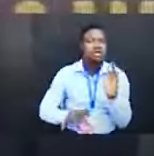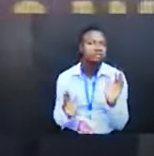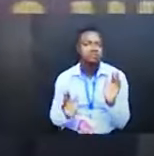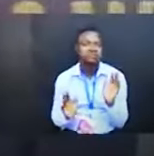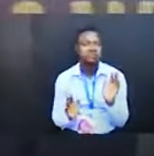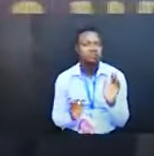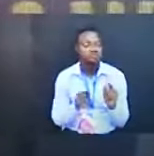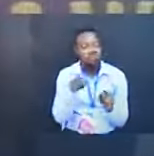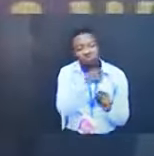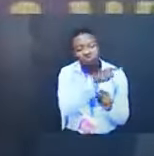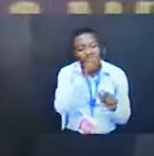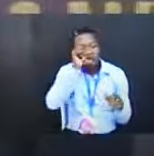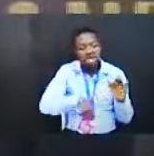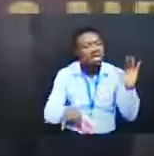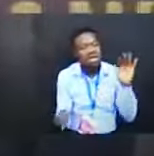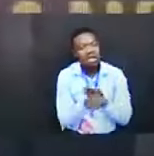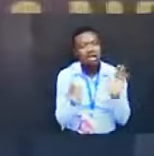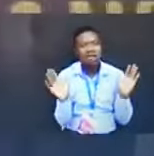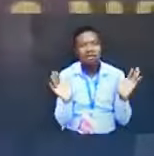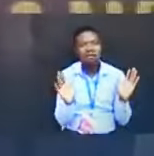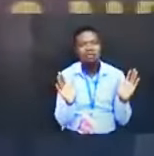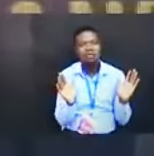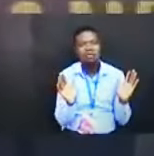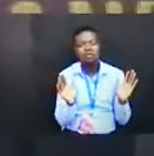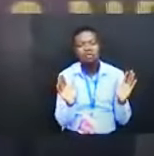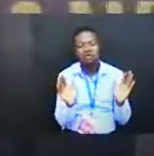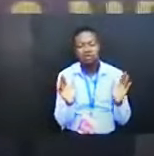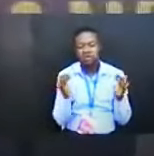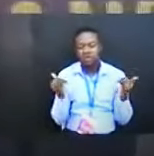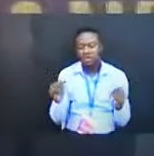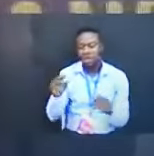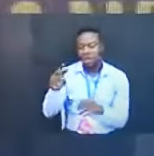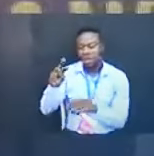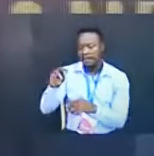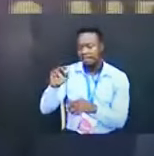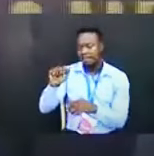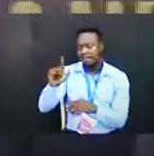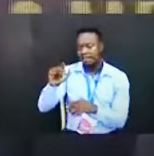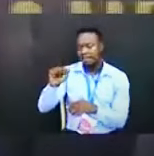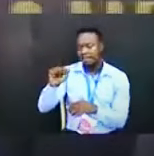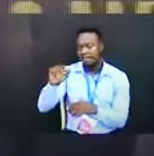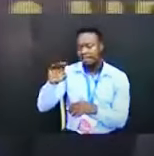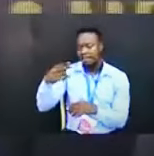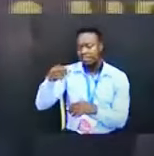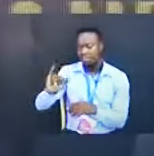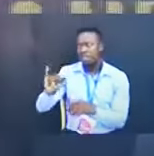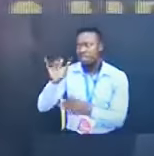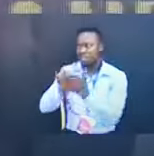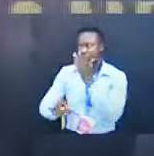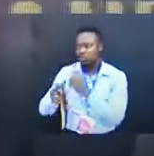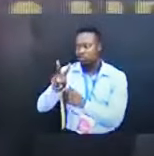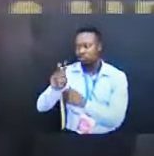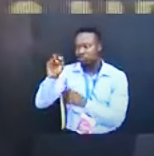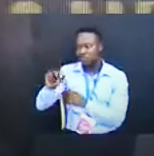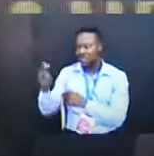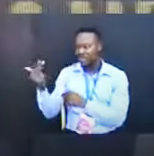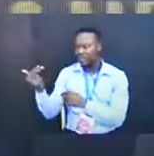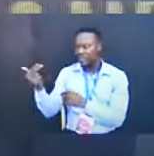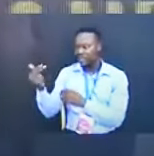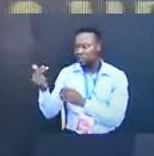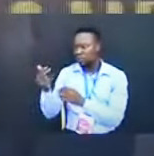You can't. Let's go to Malachi chapter 2, from 13 through